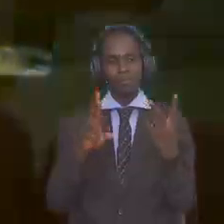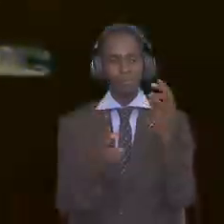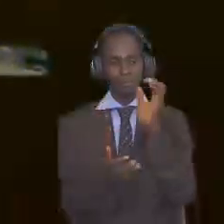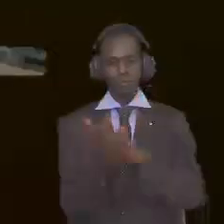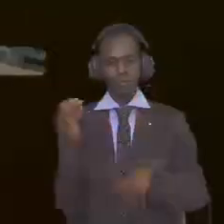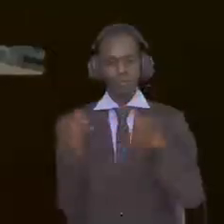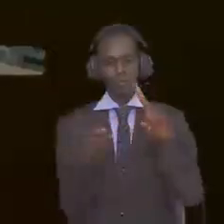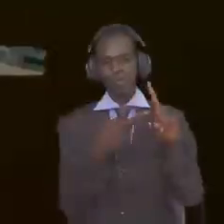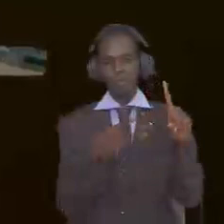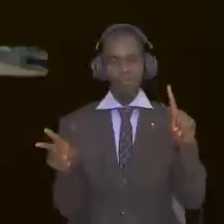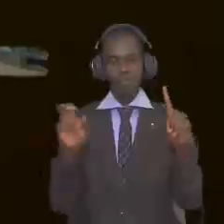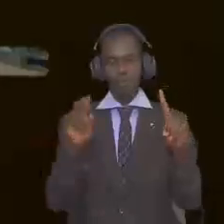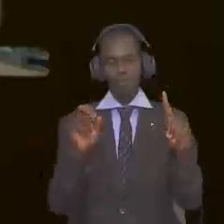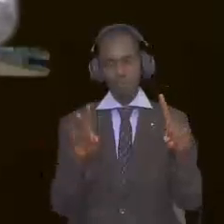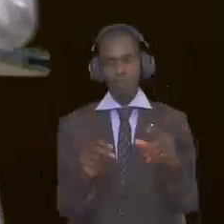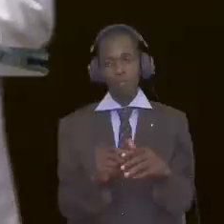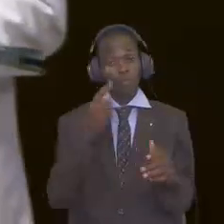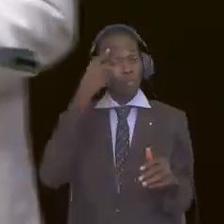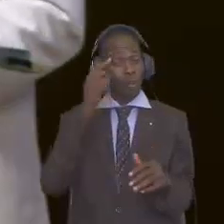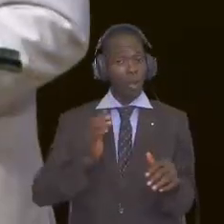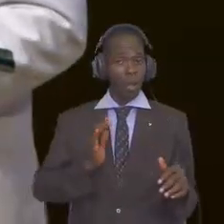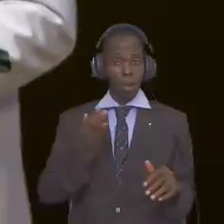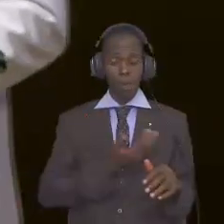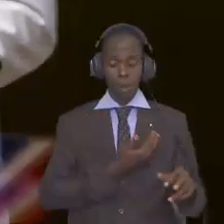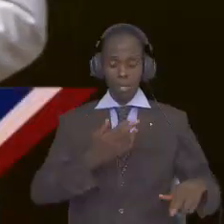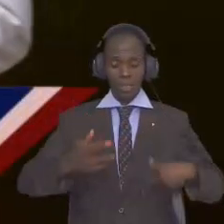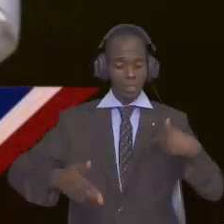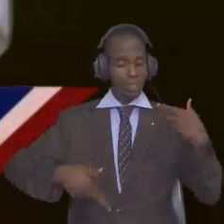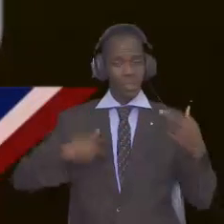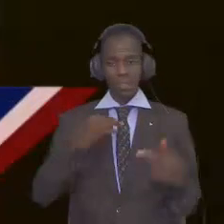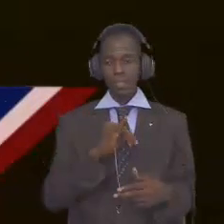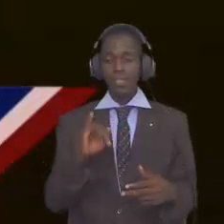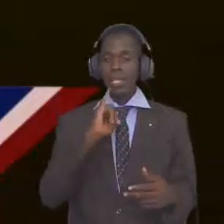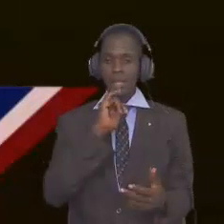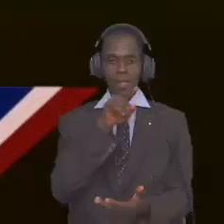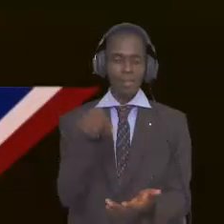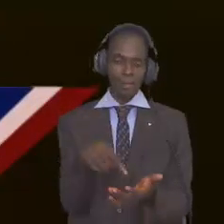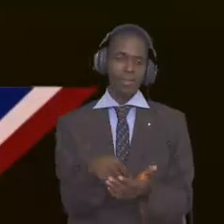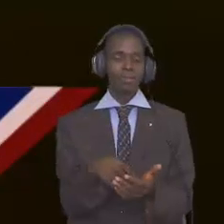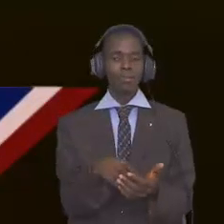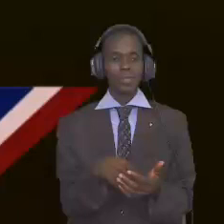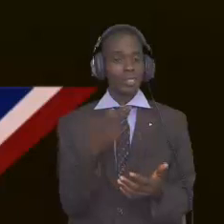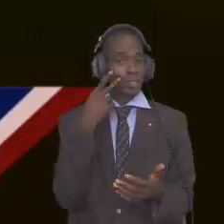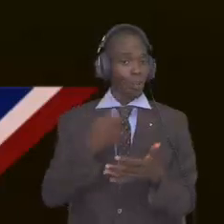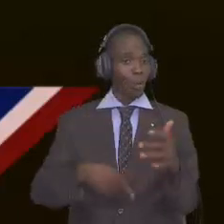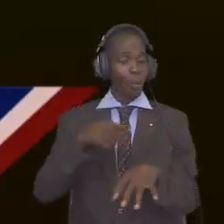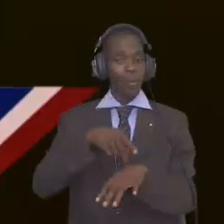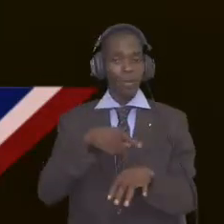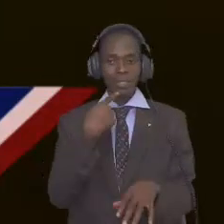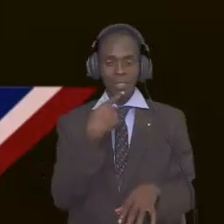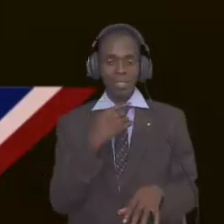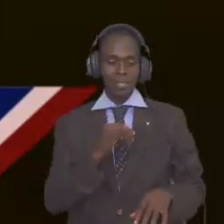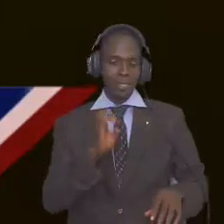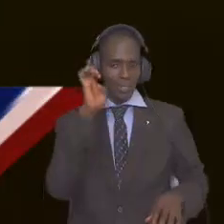from verse 12. It says, for our rejoicing is this. Look at Paul talking about he's